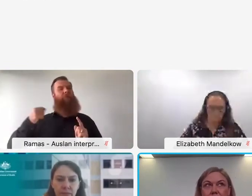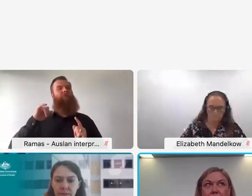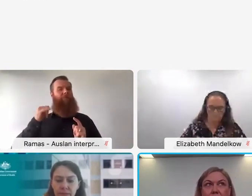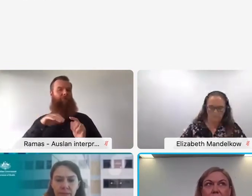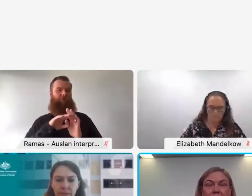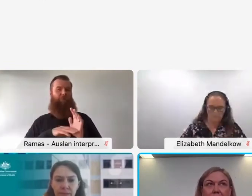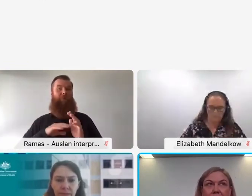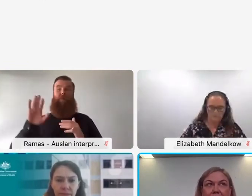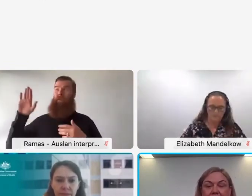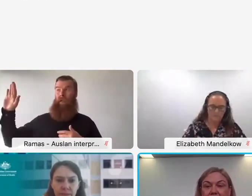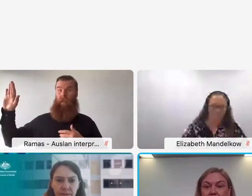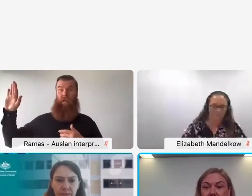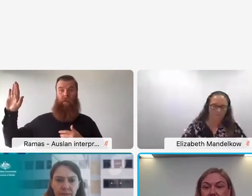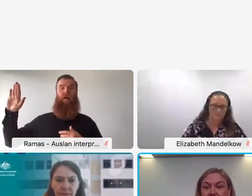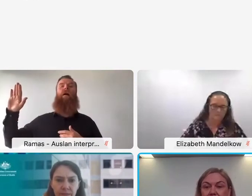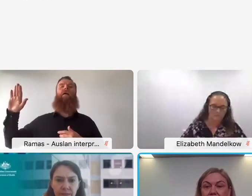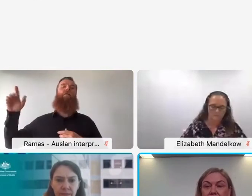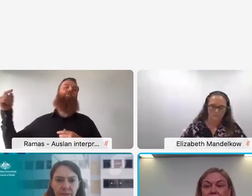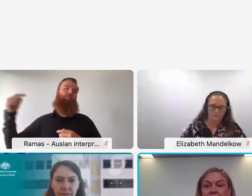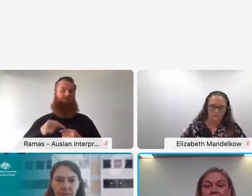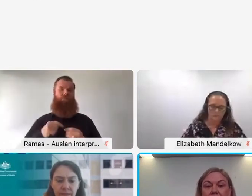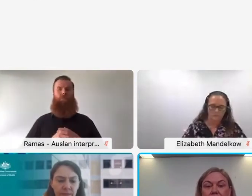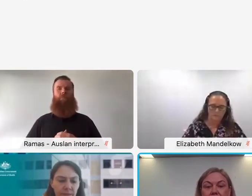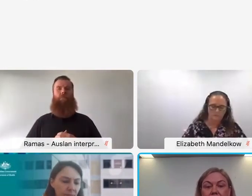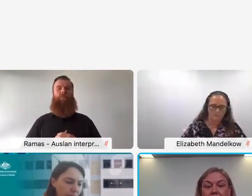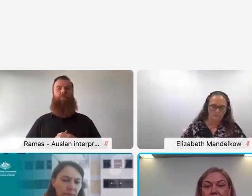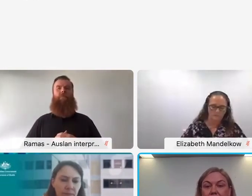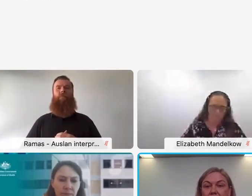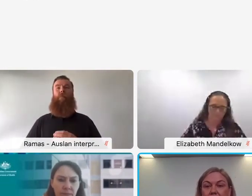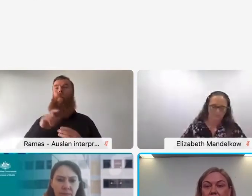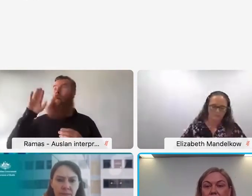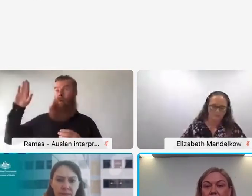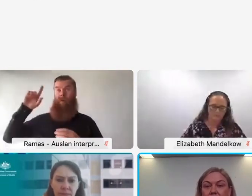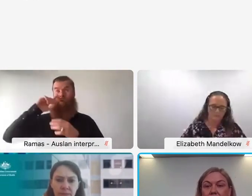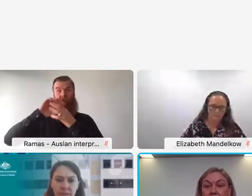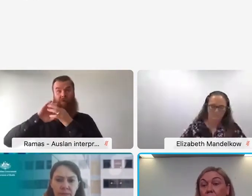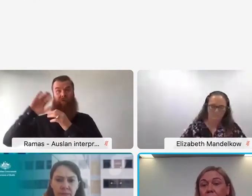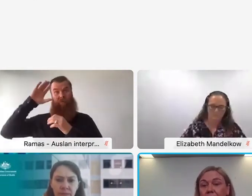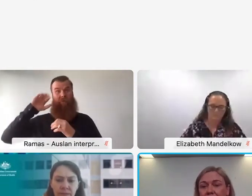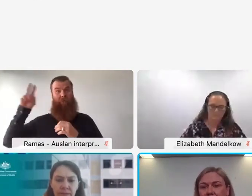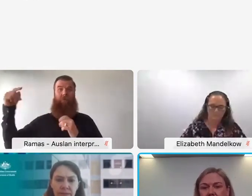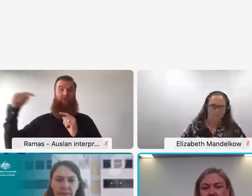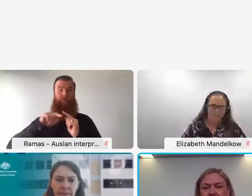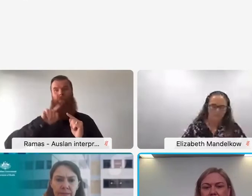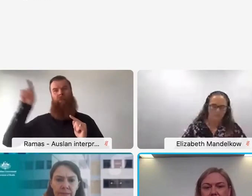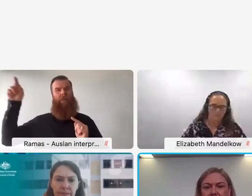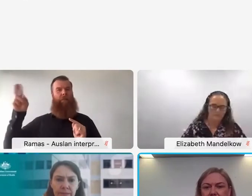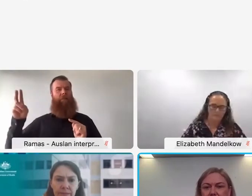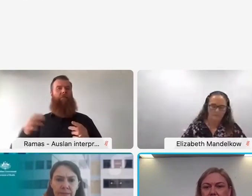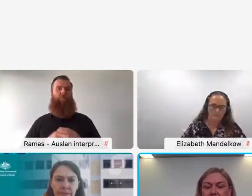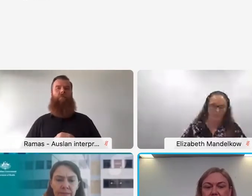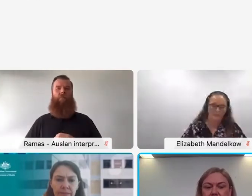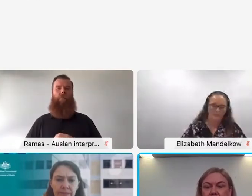That's just for people to be able to connect back to country. But ultimately, the